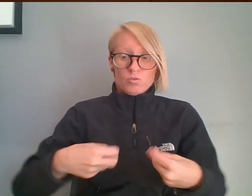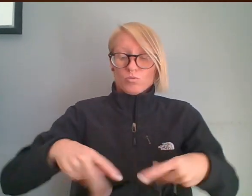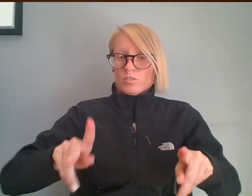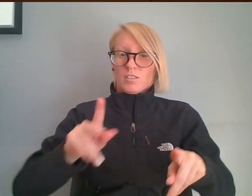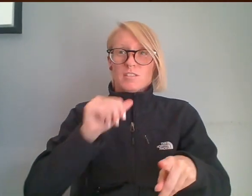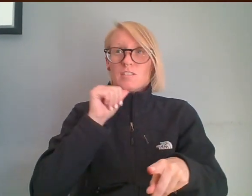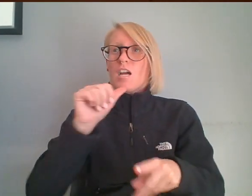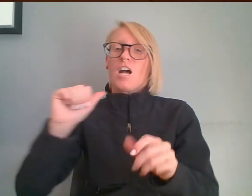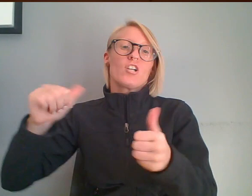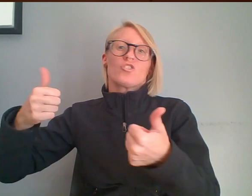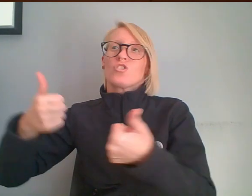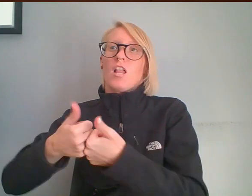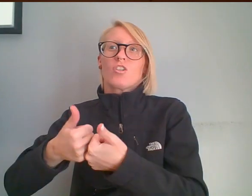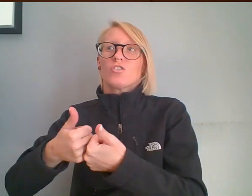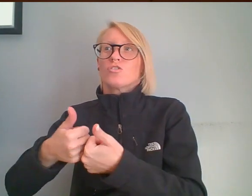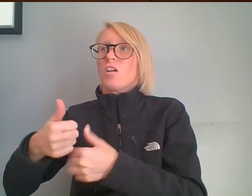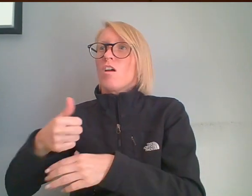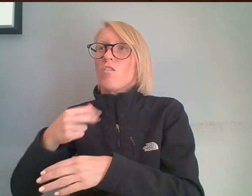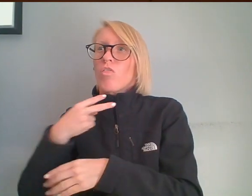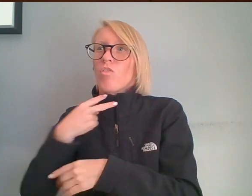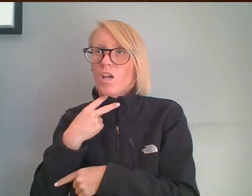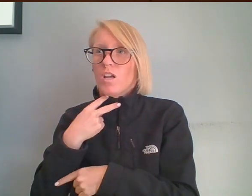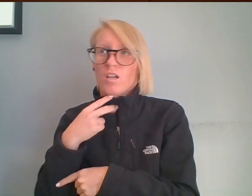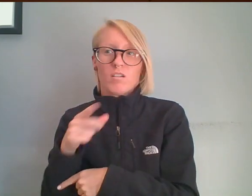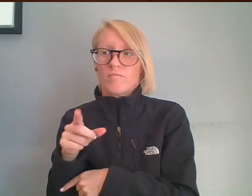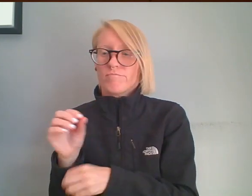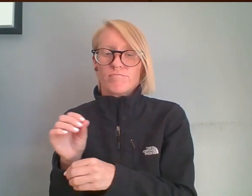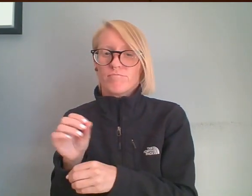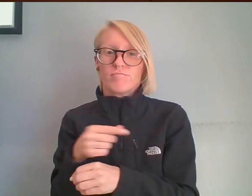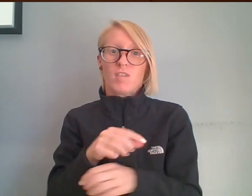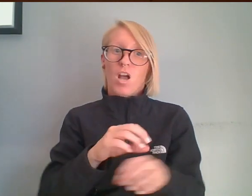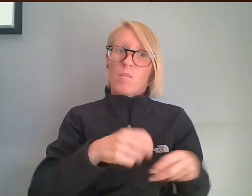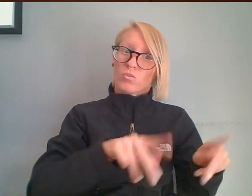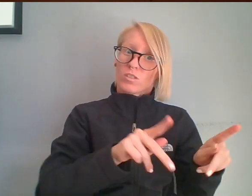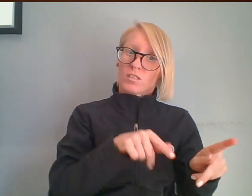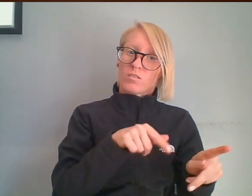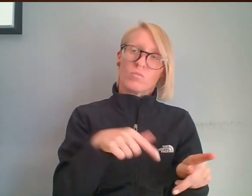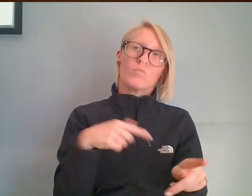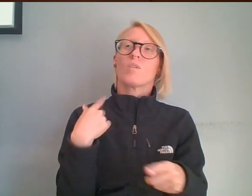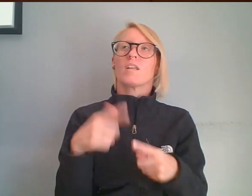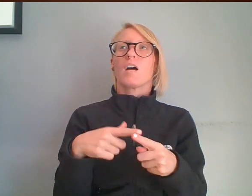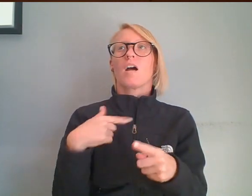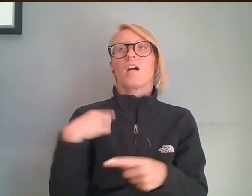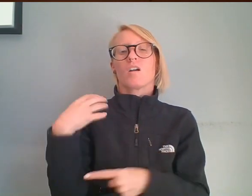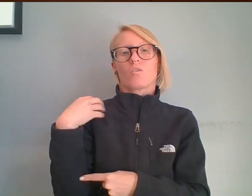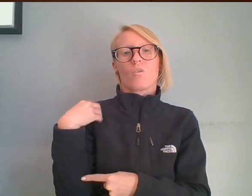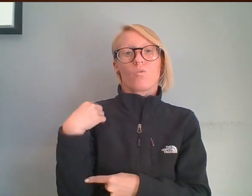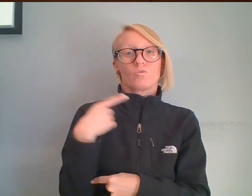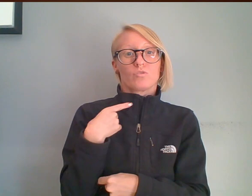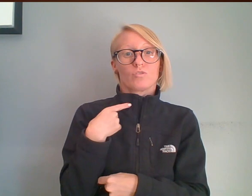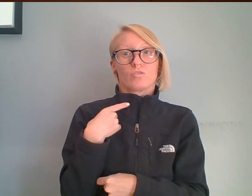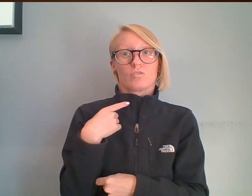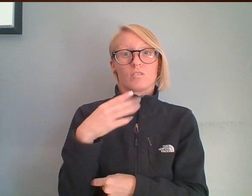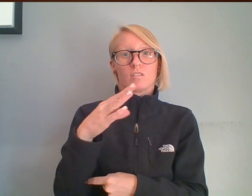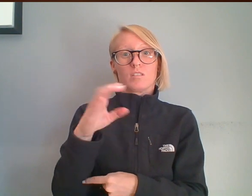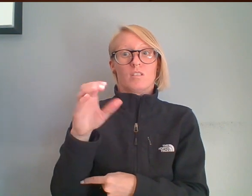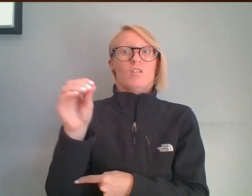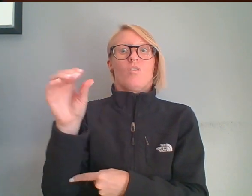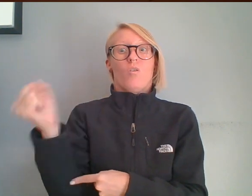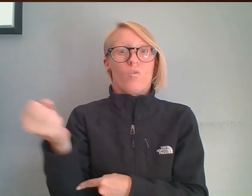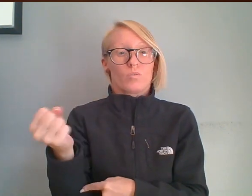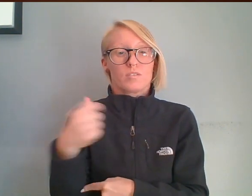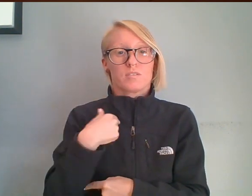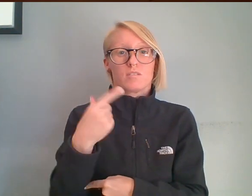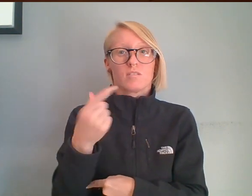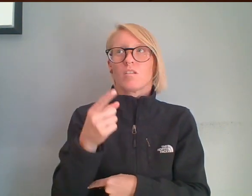rather than a challenge and a threat. When I coach executives on Q&A skills, when they go in